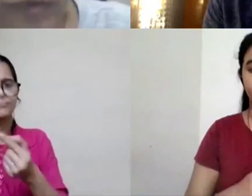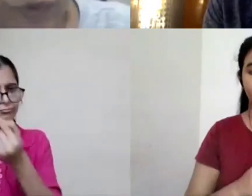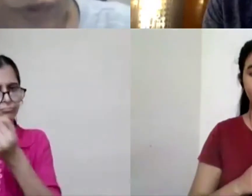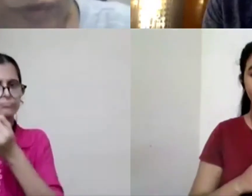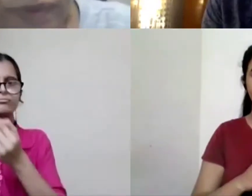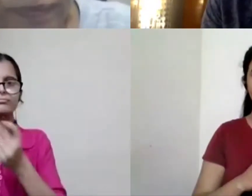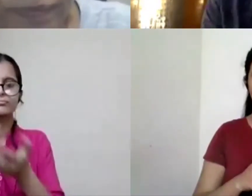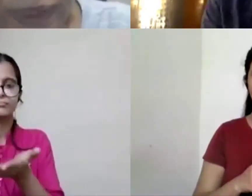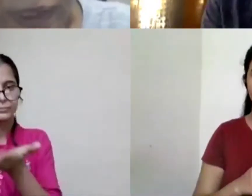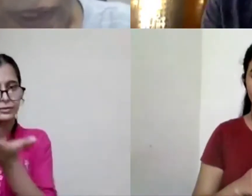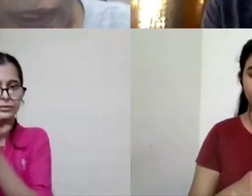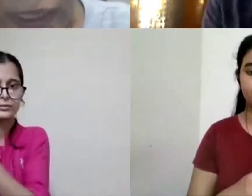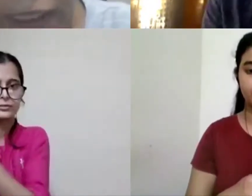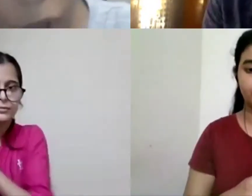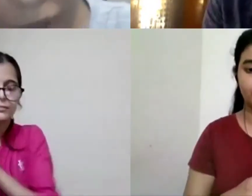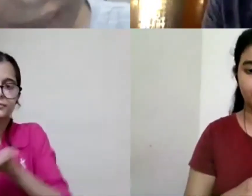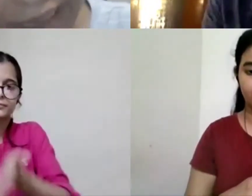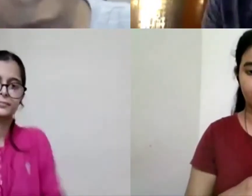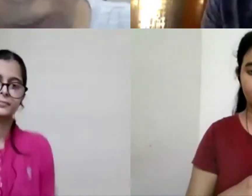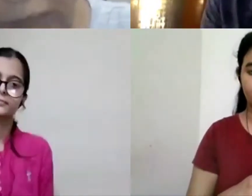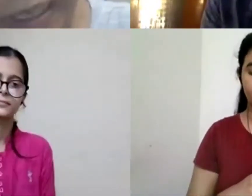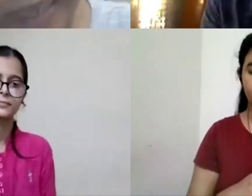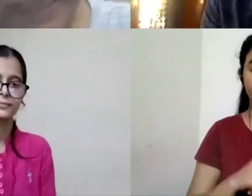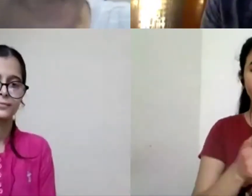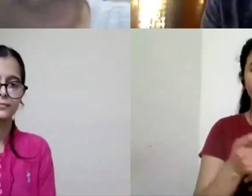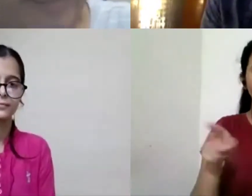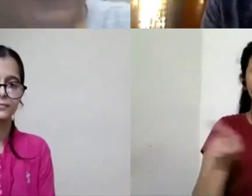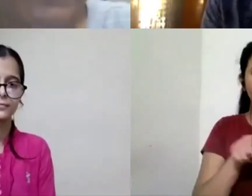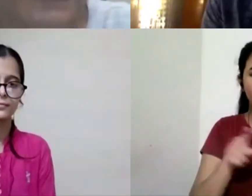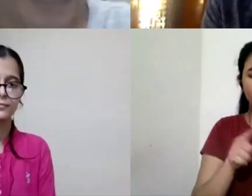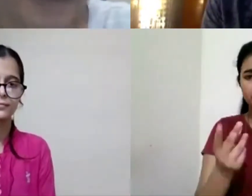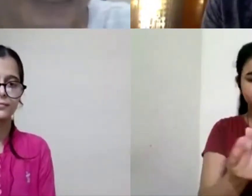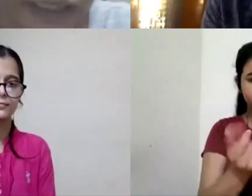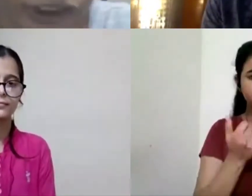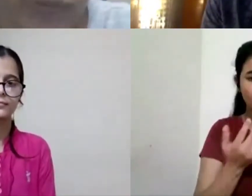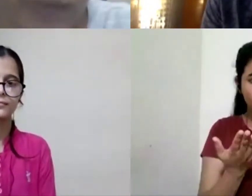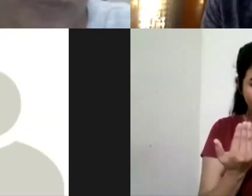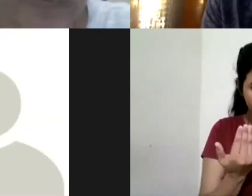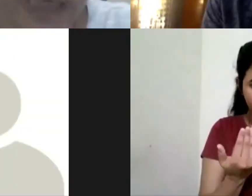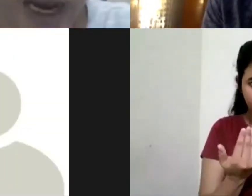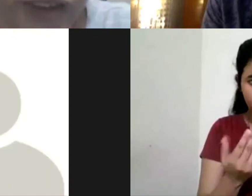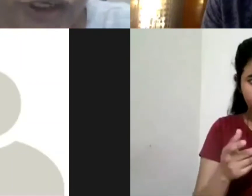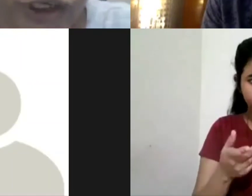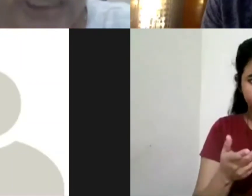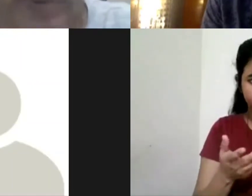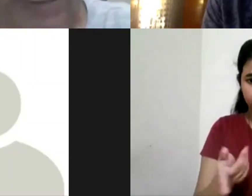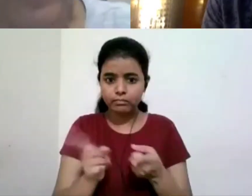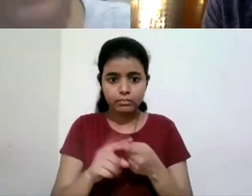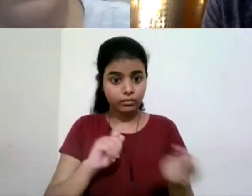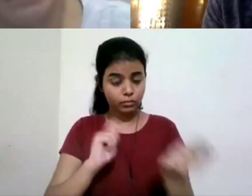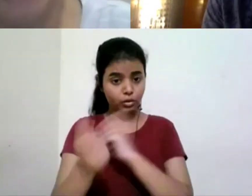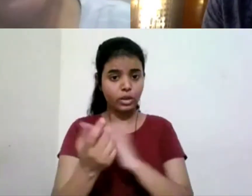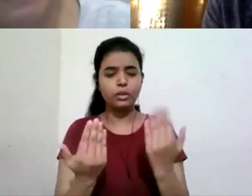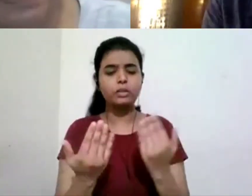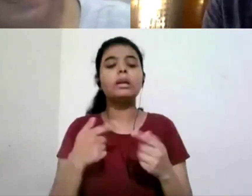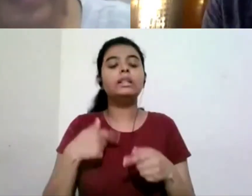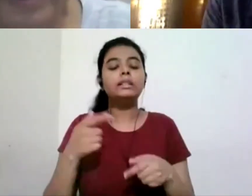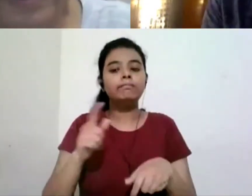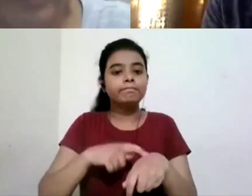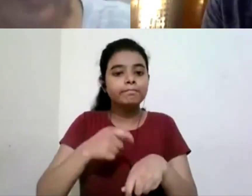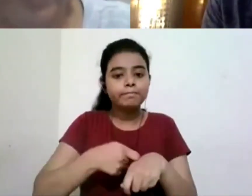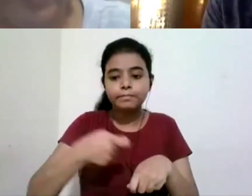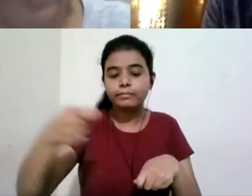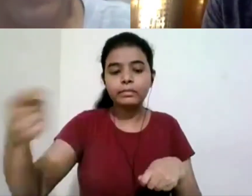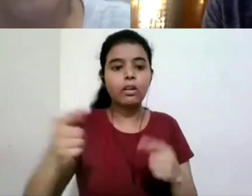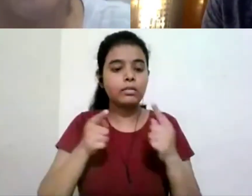kinds of forums. It's not like, you know, immediately that particular articulation, maybe we can't change, but if there's large scale